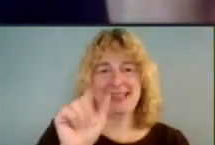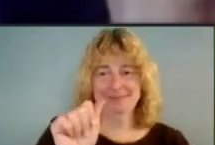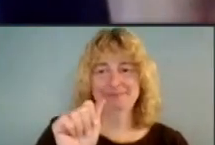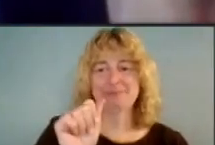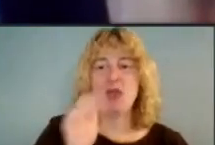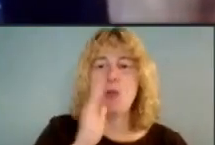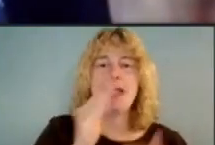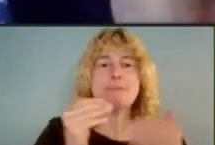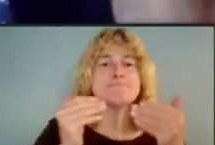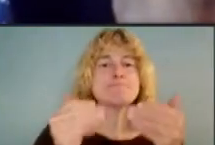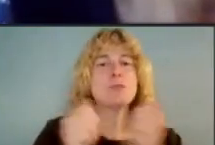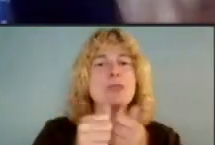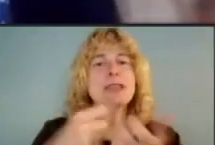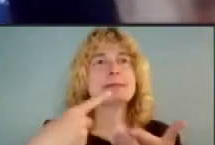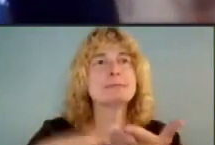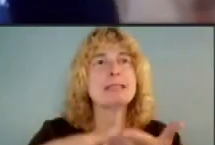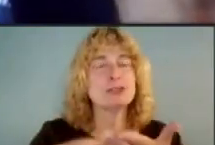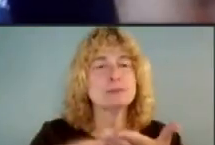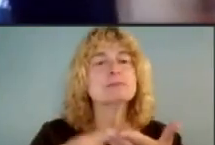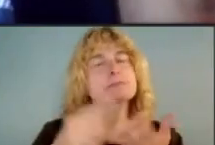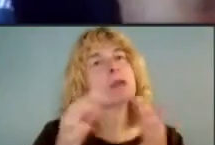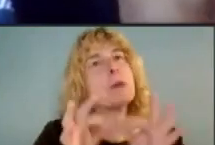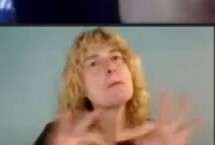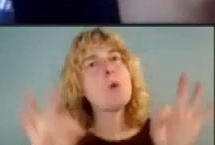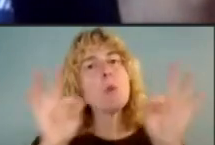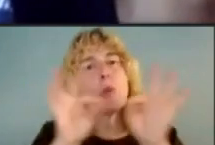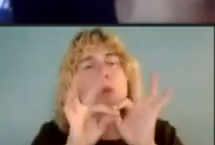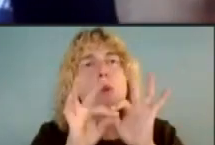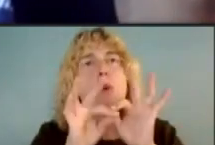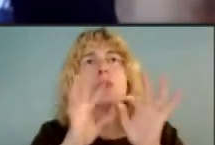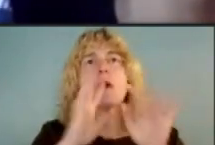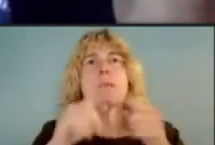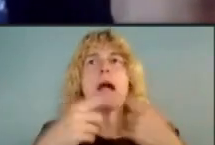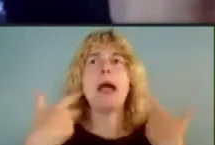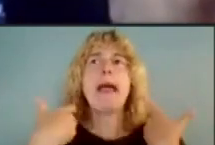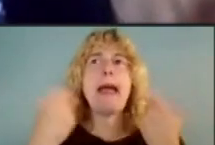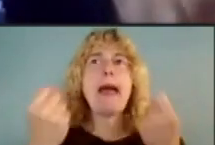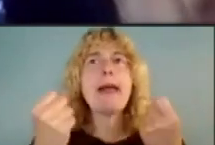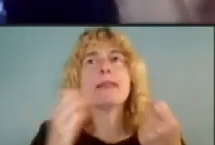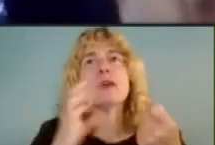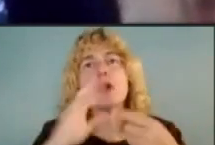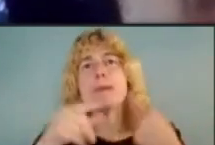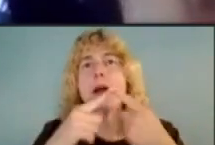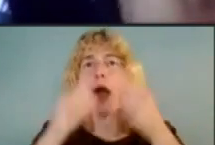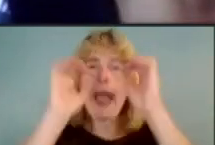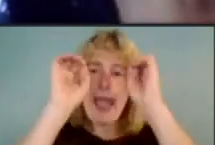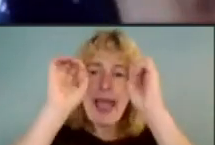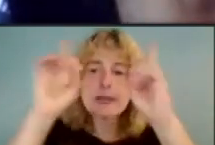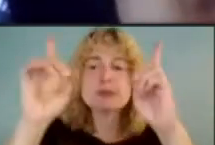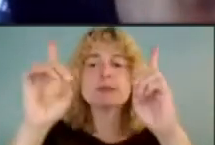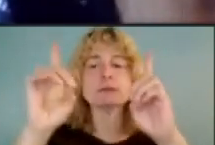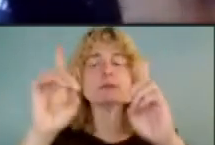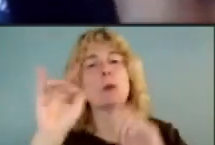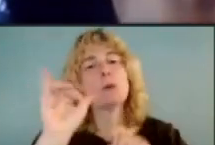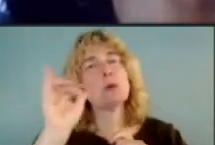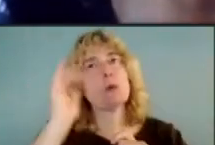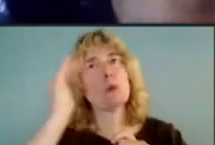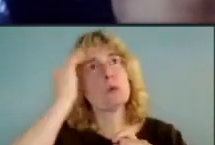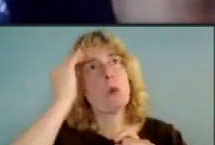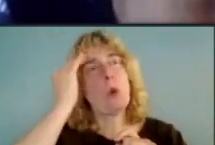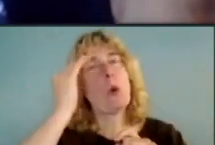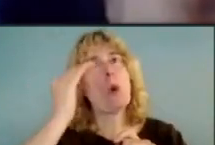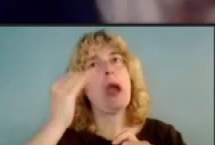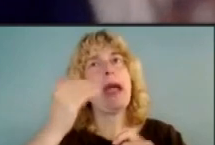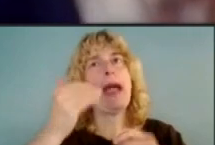discussion, and it's important that while we talk about health, we talk about education, we also know that there are basic